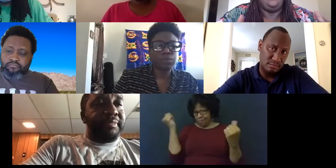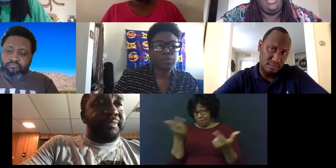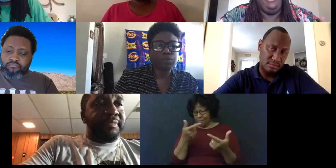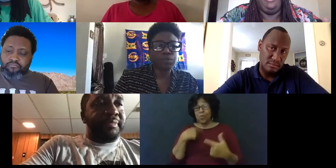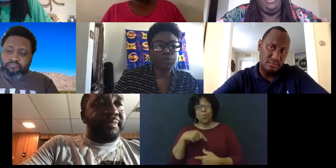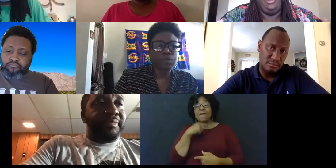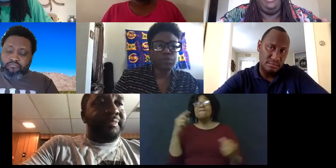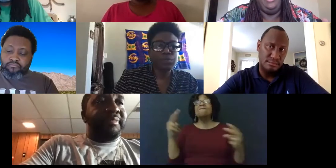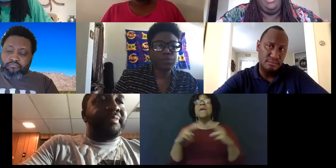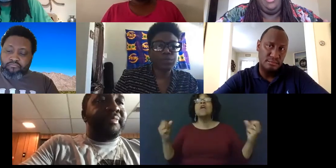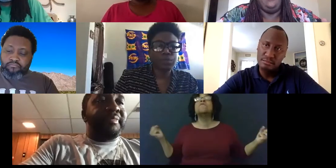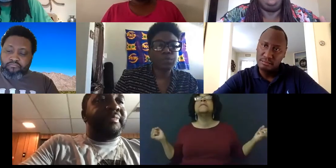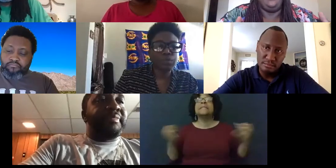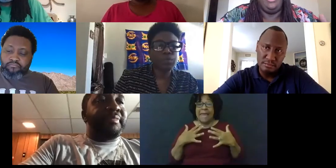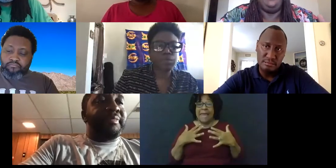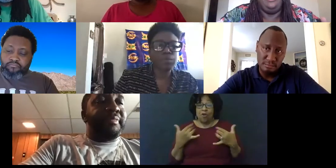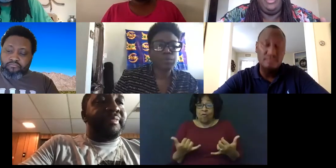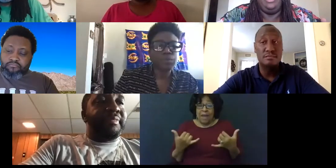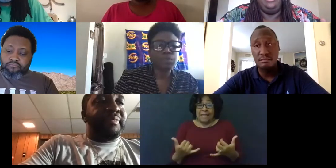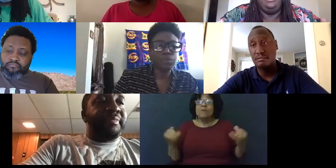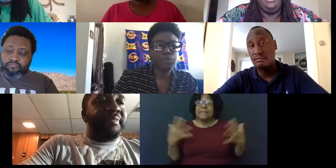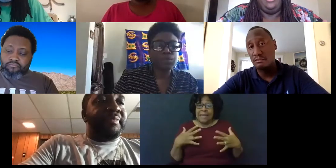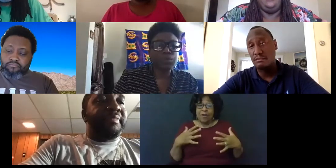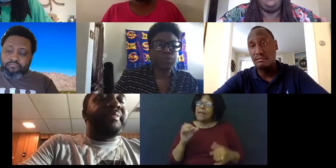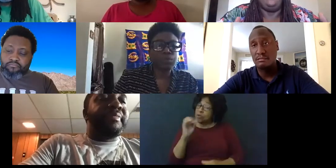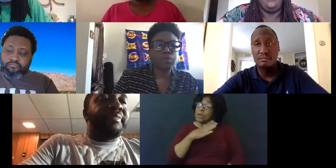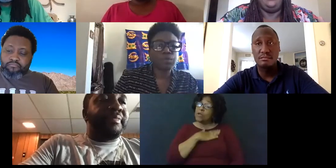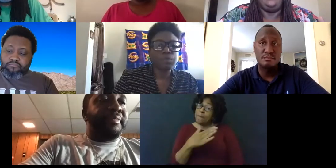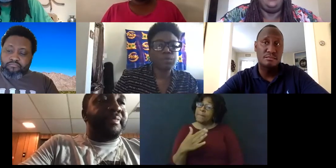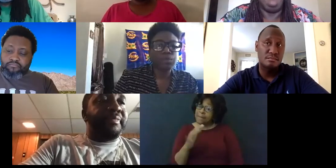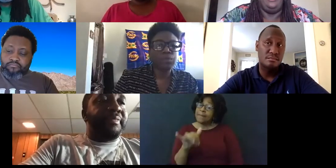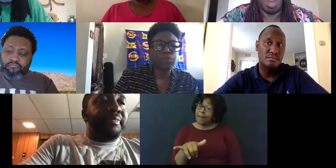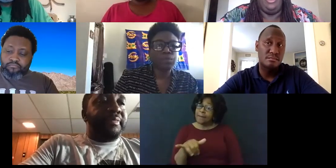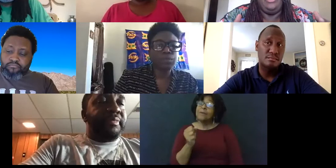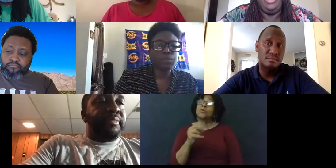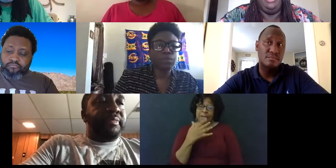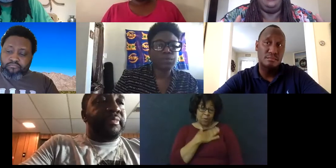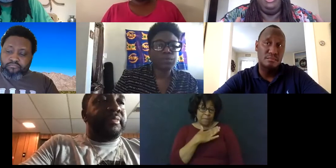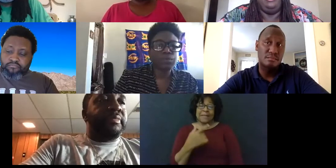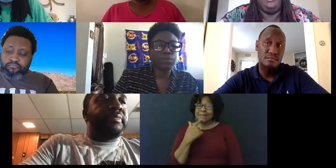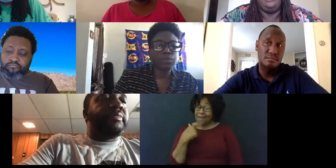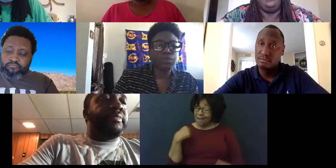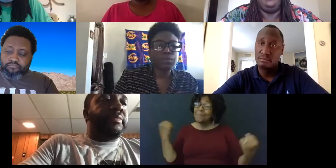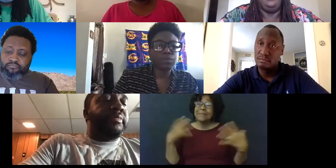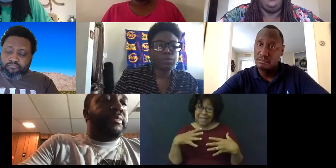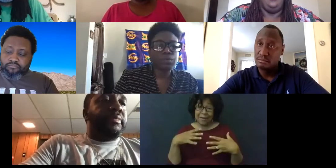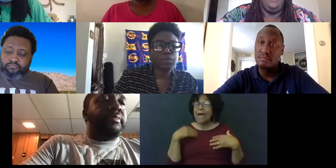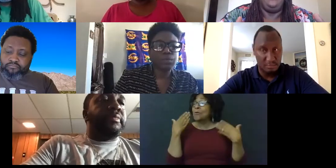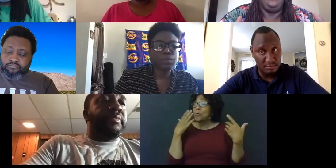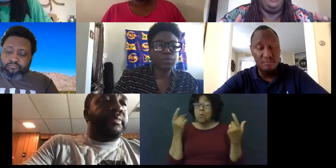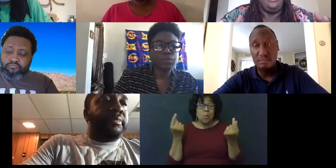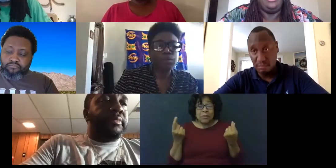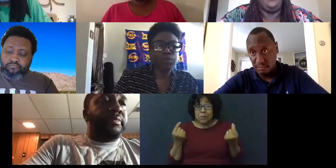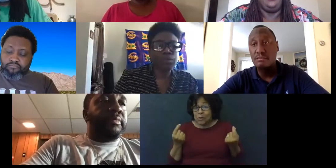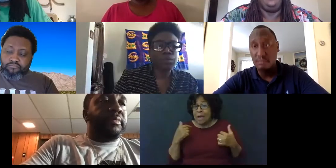very scared right now. And that's okay to admit. And that's okay to say to one another, I'm scared, I don't know what to do. I'm